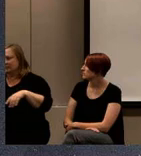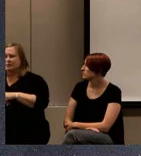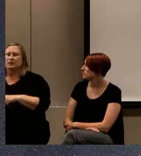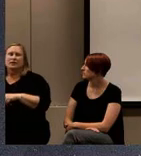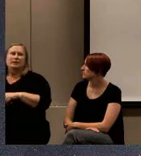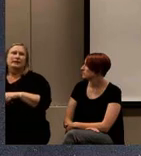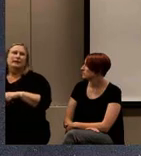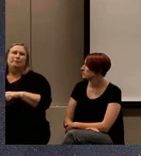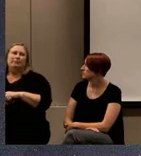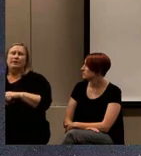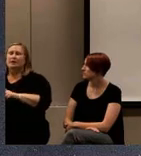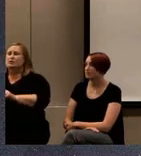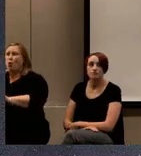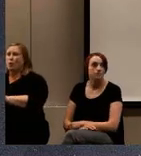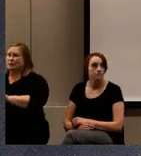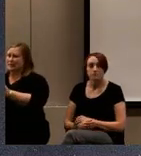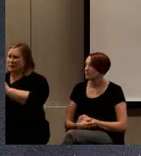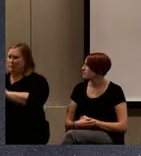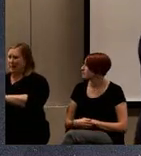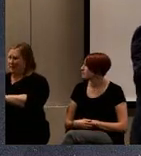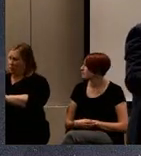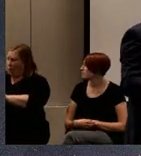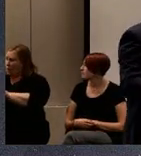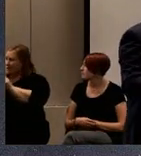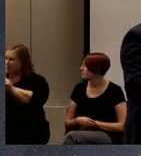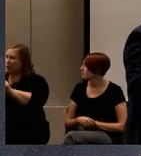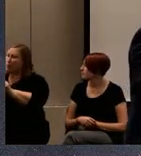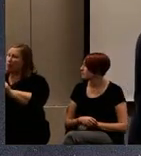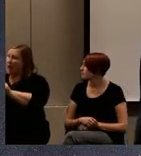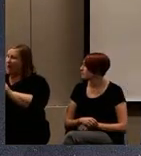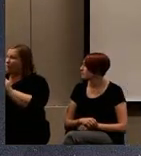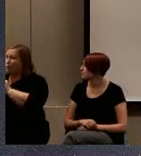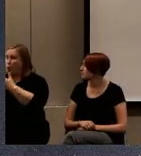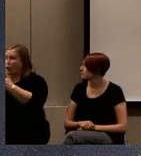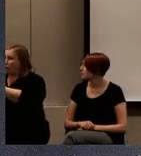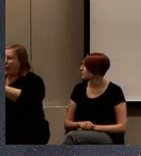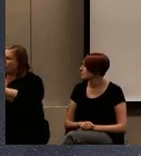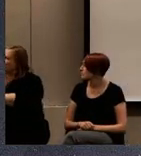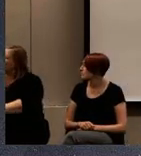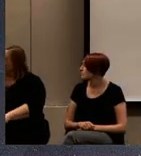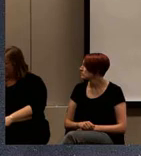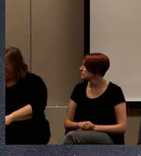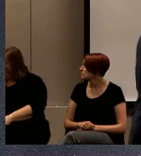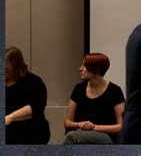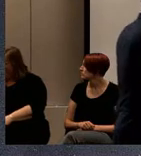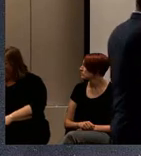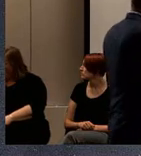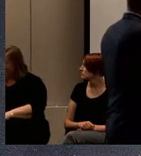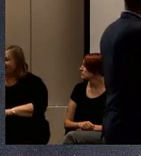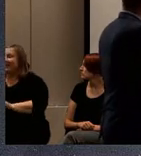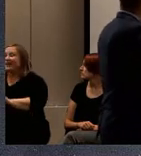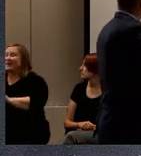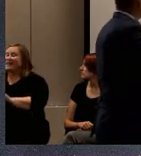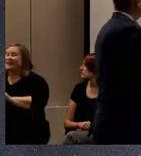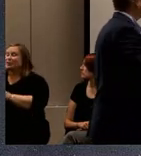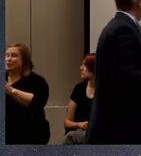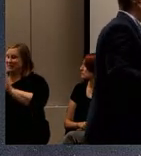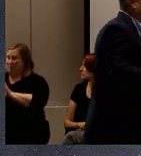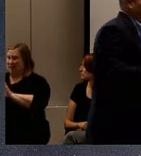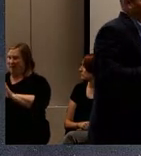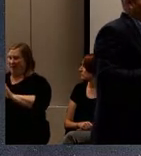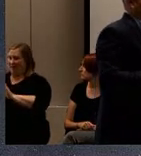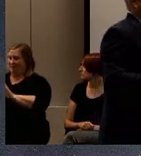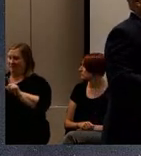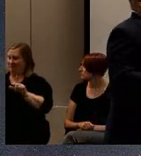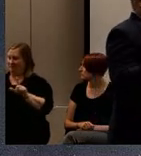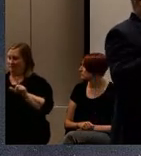not that people on this end of the spectrum are getting into more crashes than people on this end of the spectrum. It's just that people on the left-hand